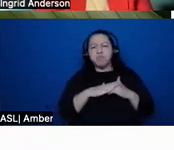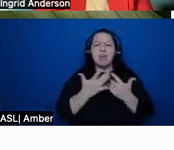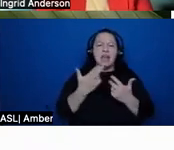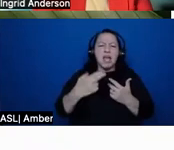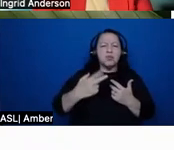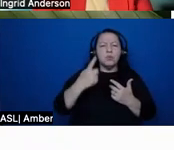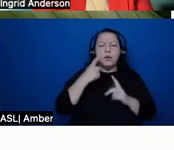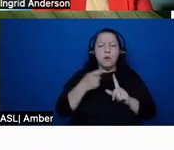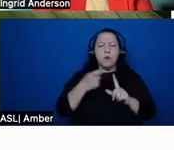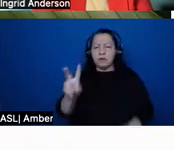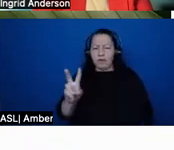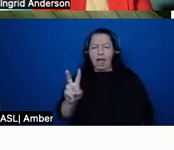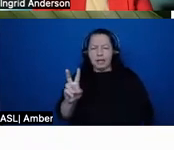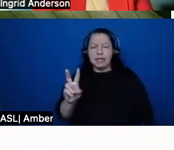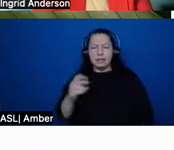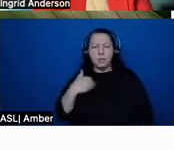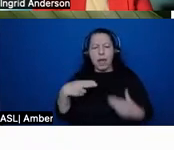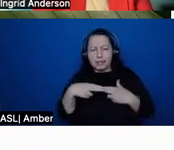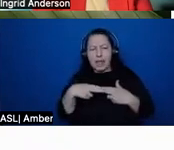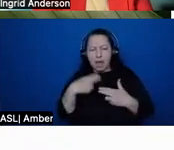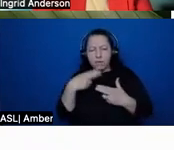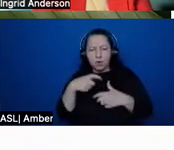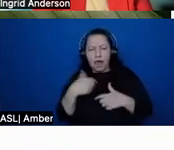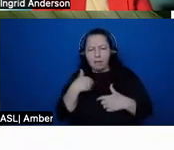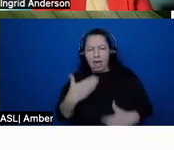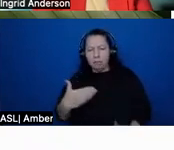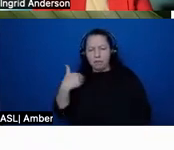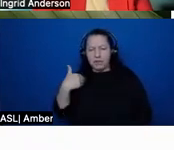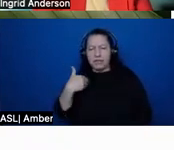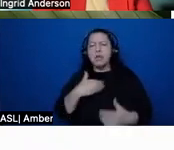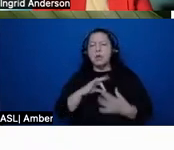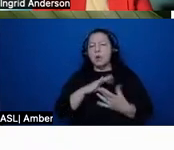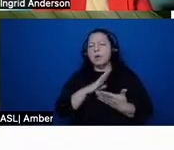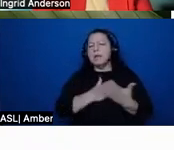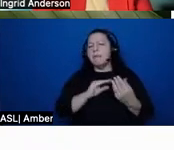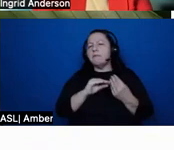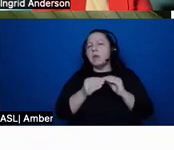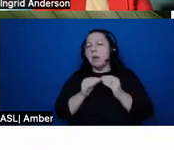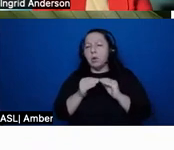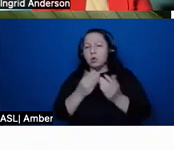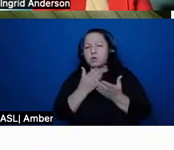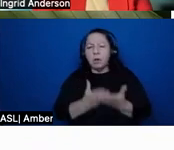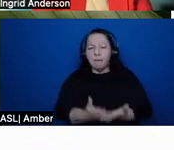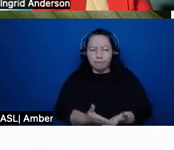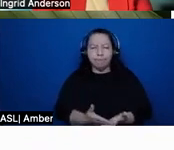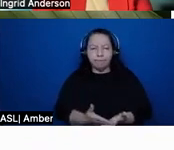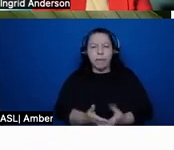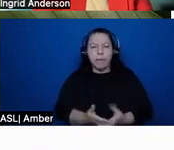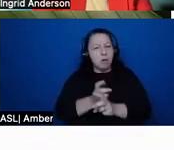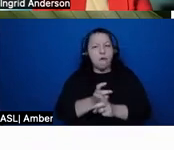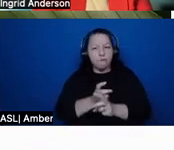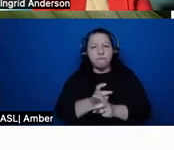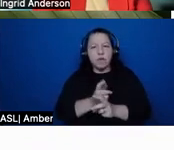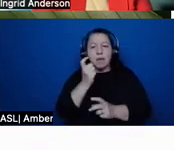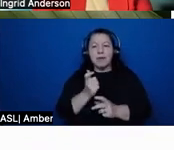violence. There was a slide up for a little bit about some of the stats, which are hard because they're both reflective.